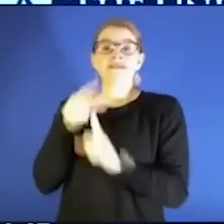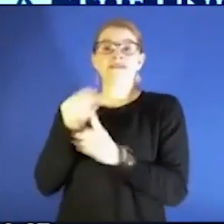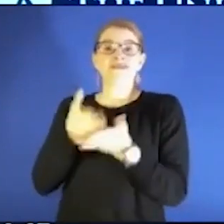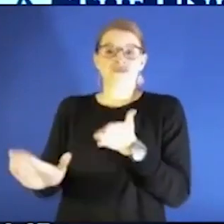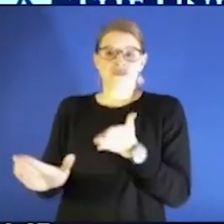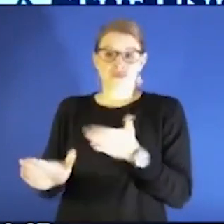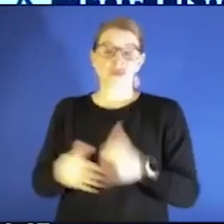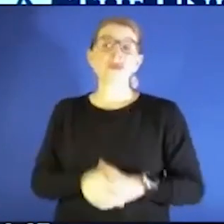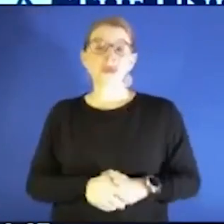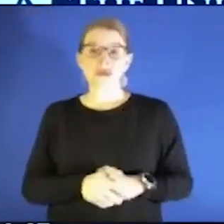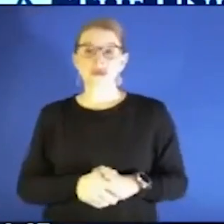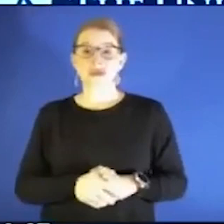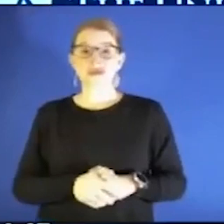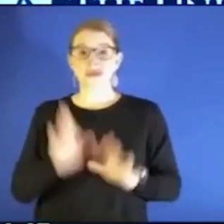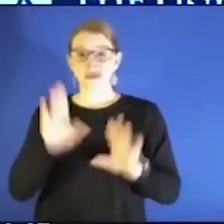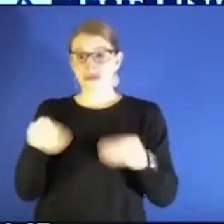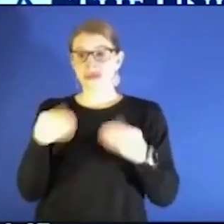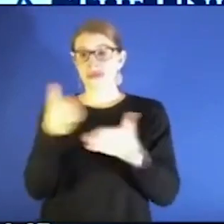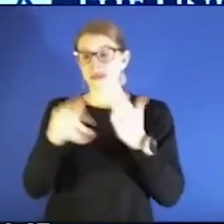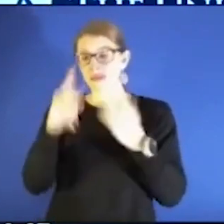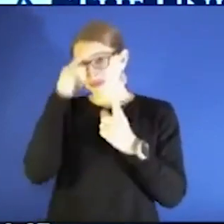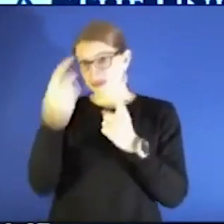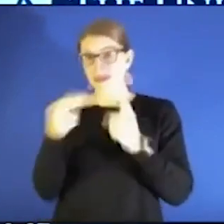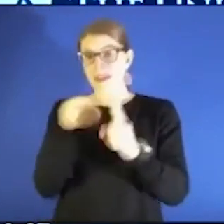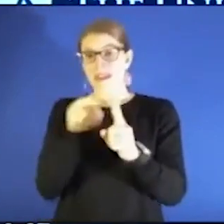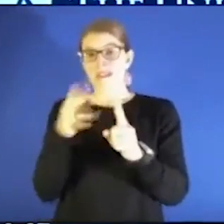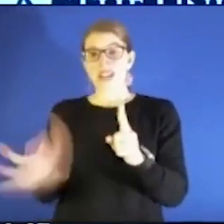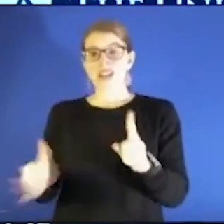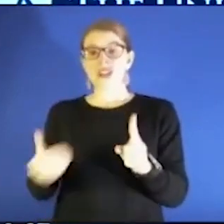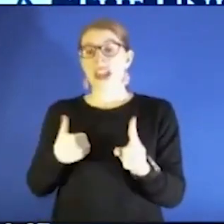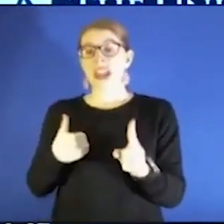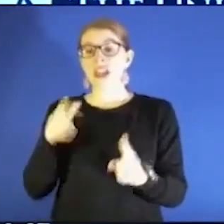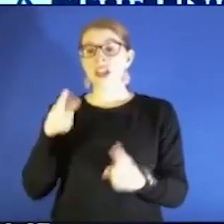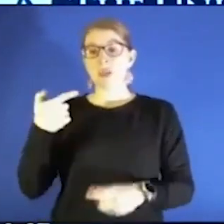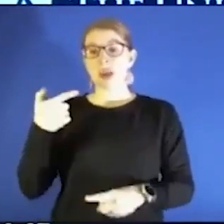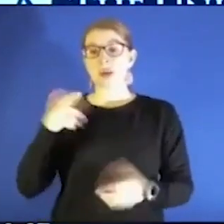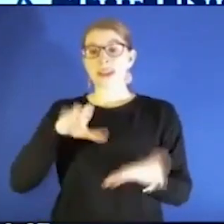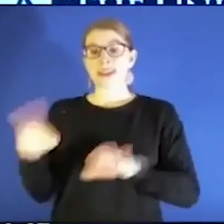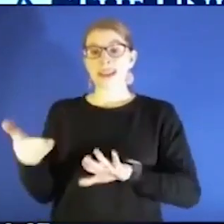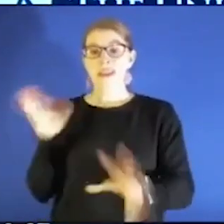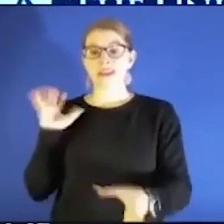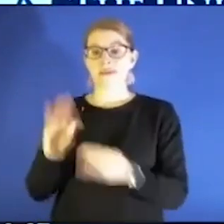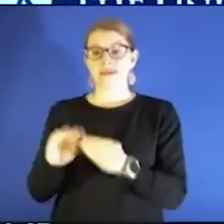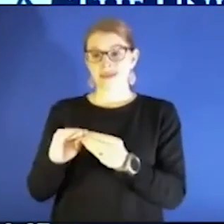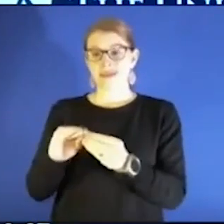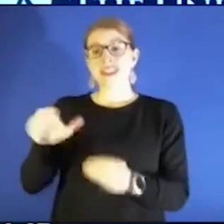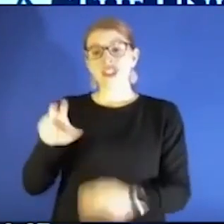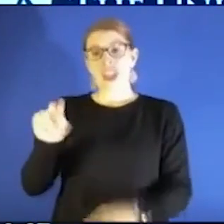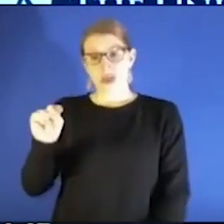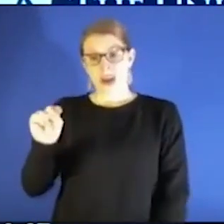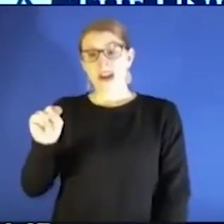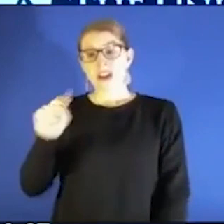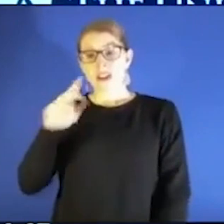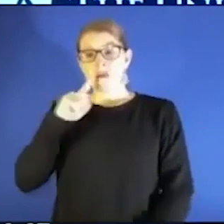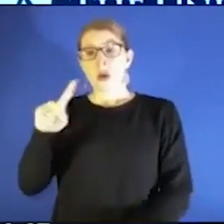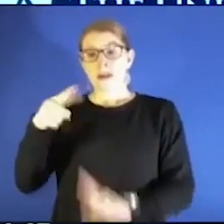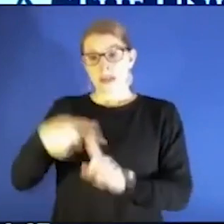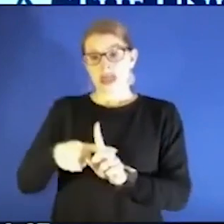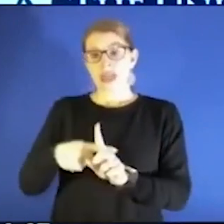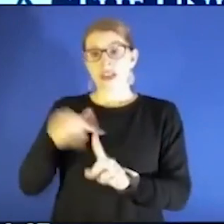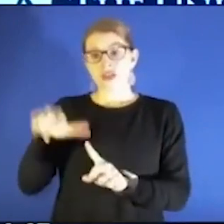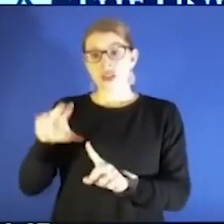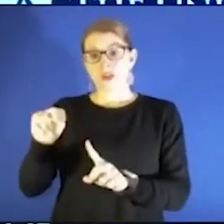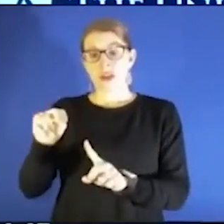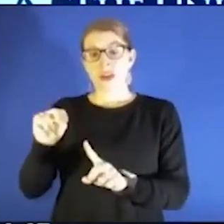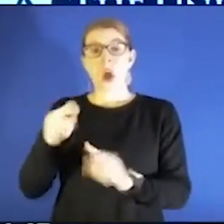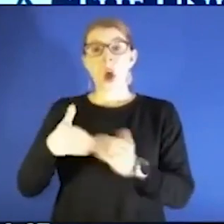some perspective on that, we've already had 21 deaths to date in January, and almost